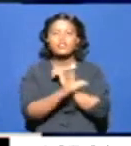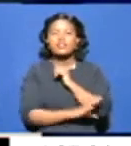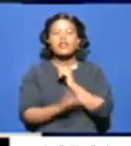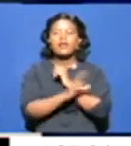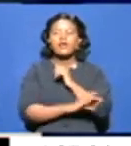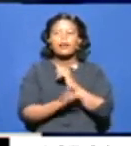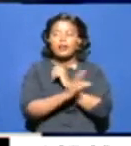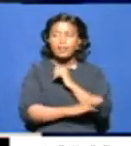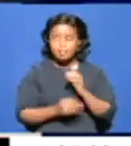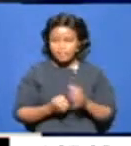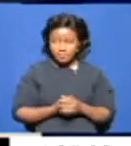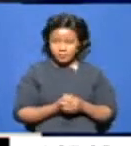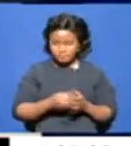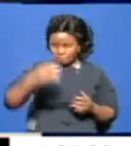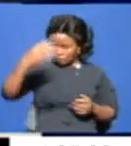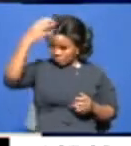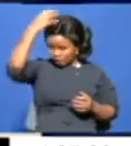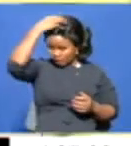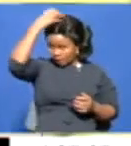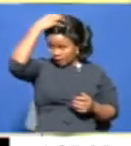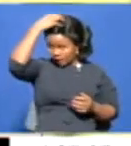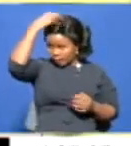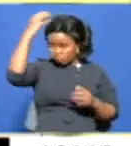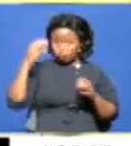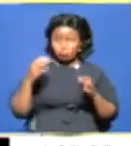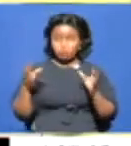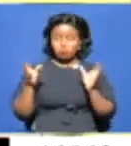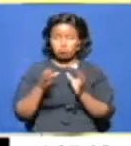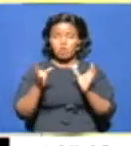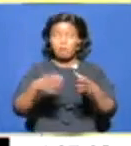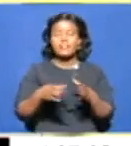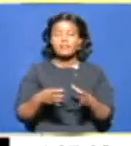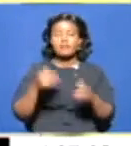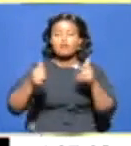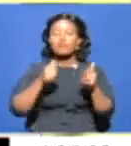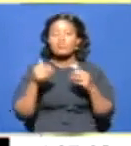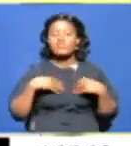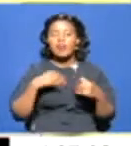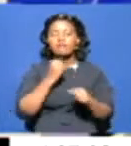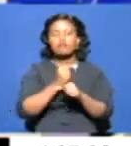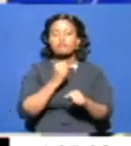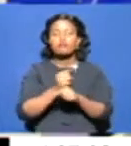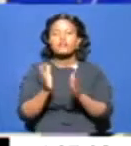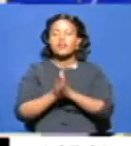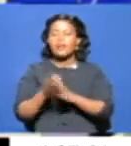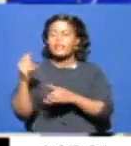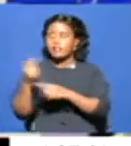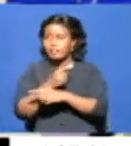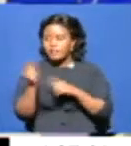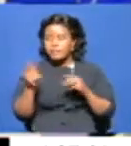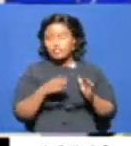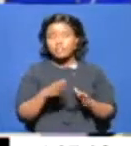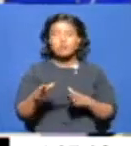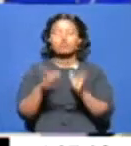The Lamu Shipping Company is one of the local companies that has come up and is giving employment and training opportunities to locals.